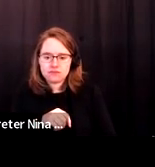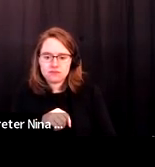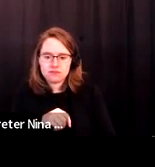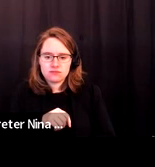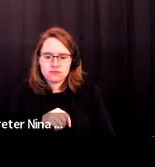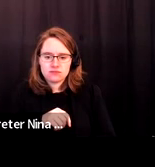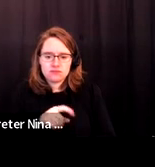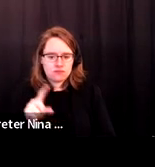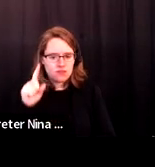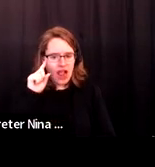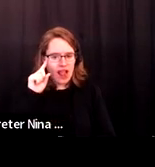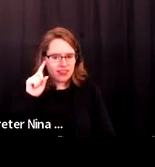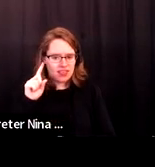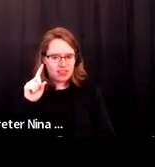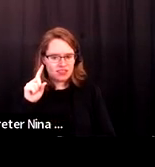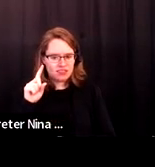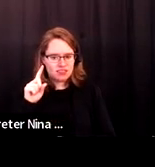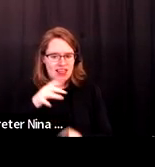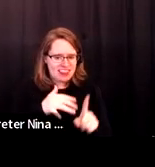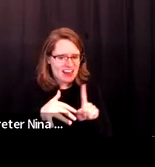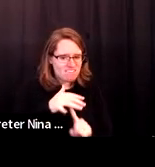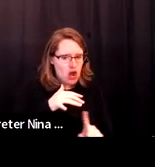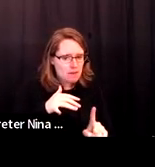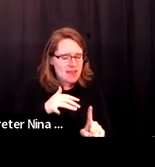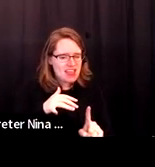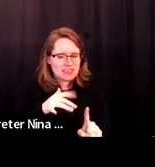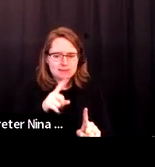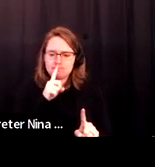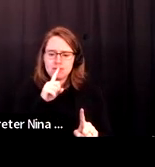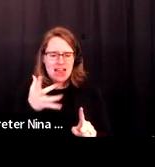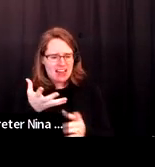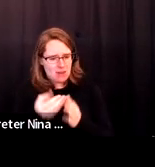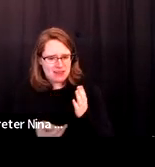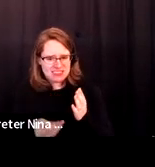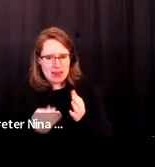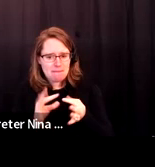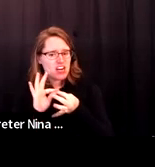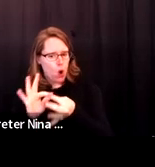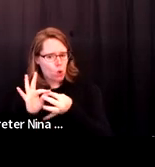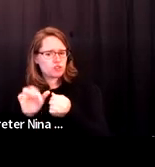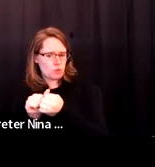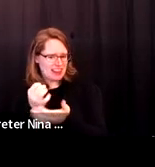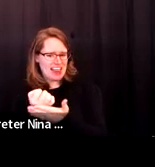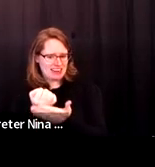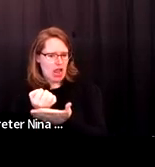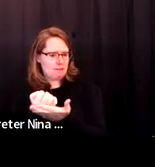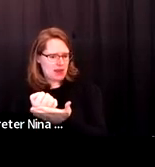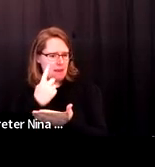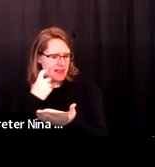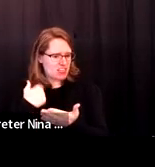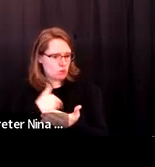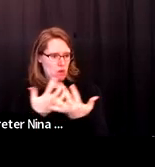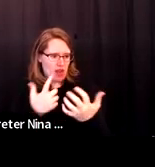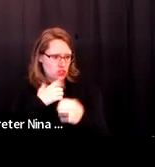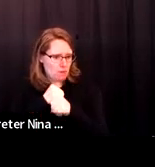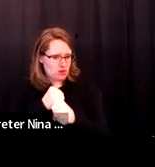part of our economy is probably missing from there, but that they go together because we want to protect that for lots